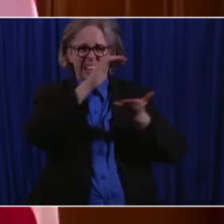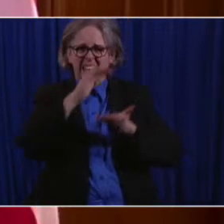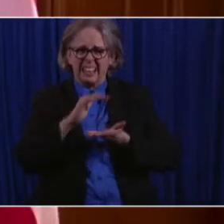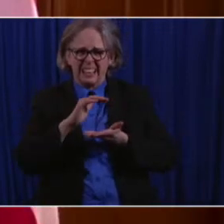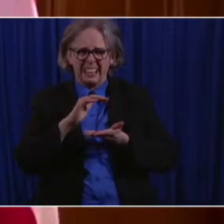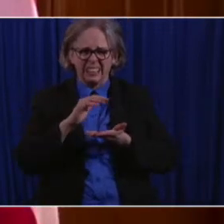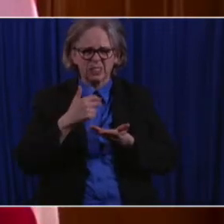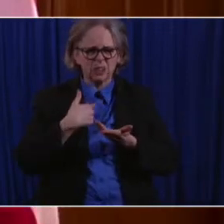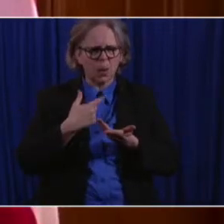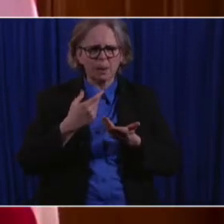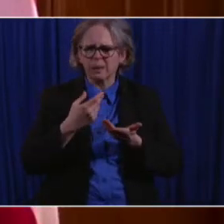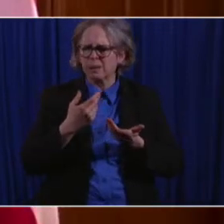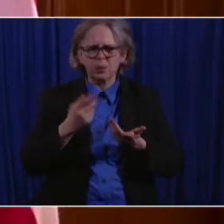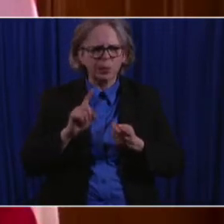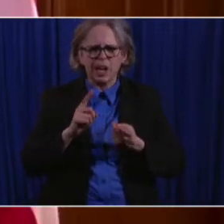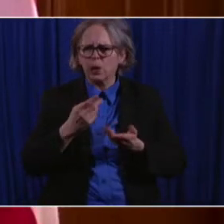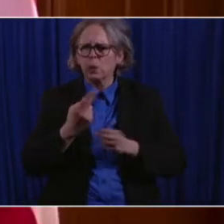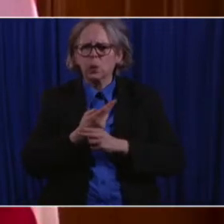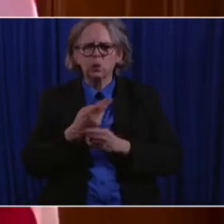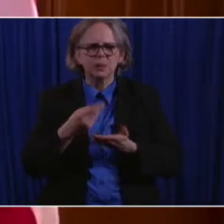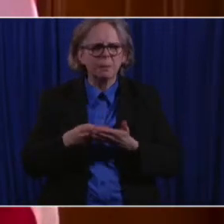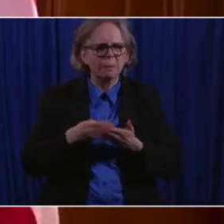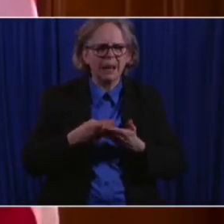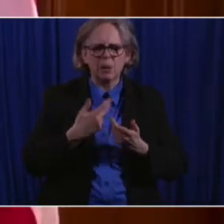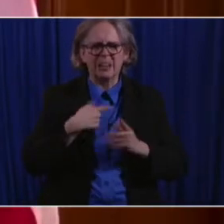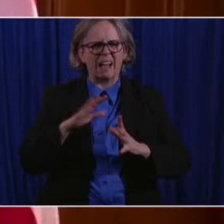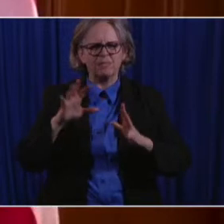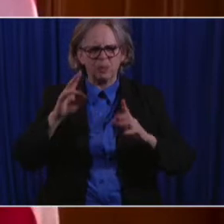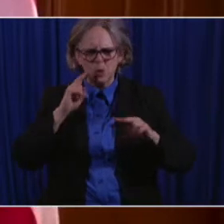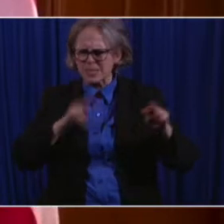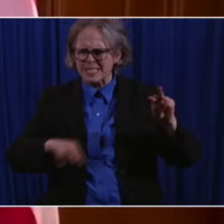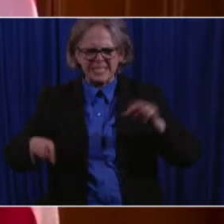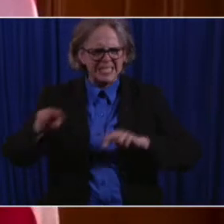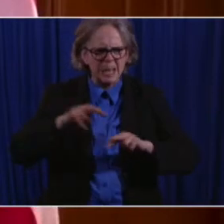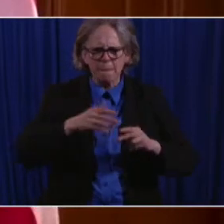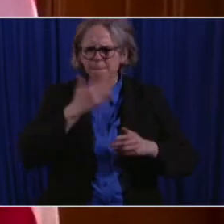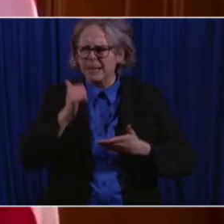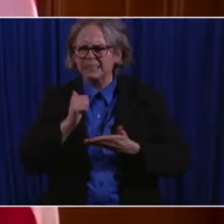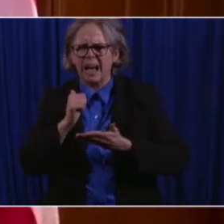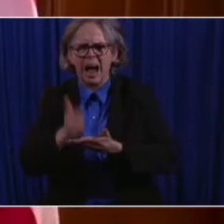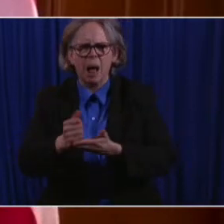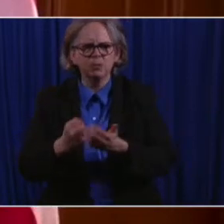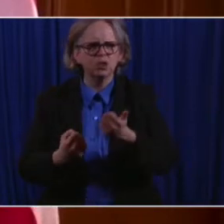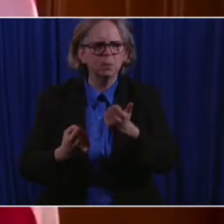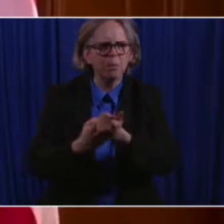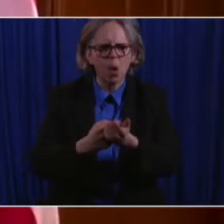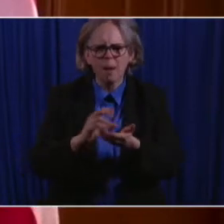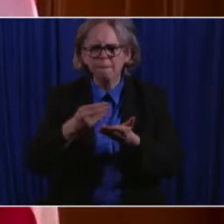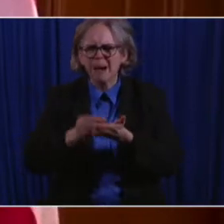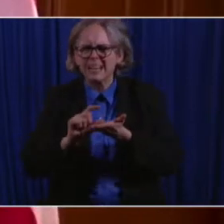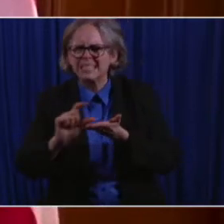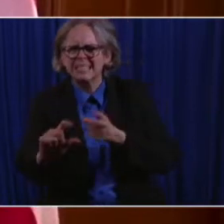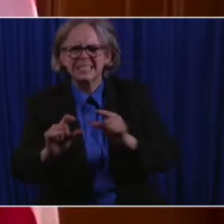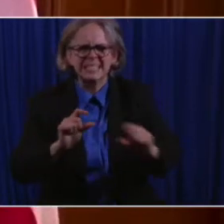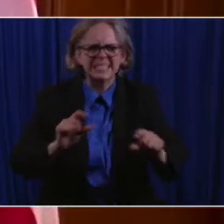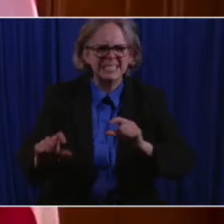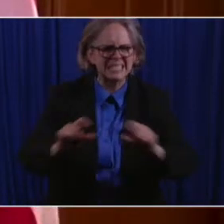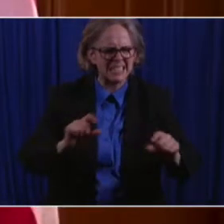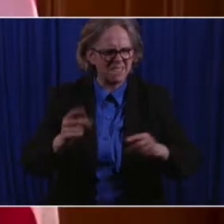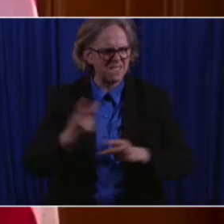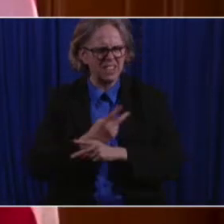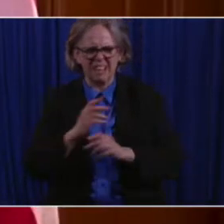picture and see where help is needed, and trying to look at things to do where we can,